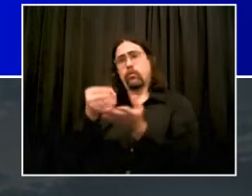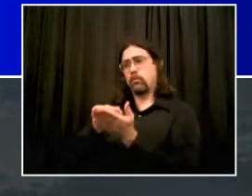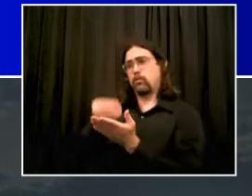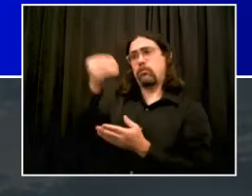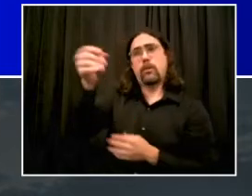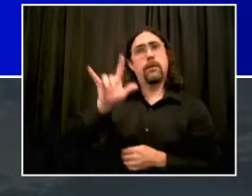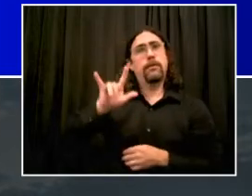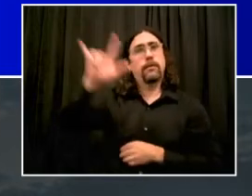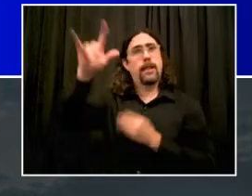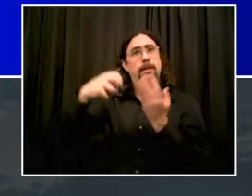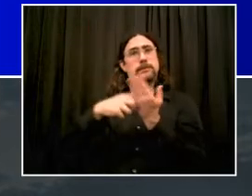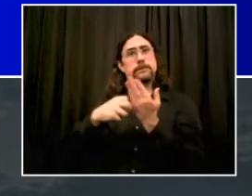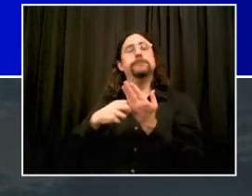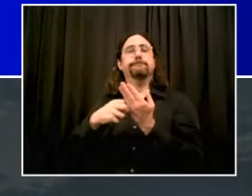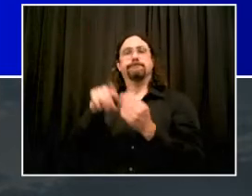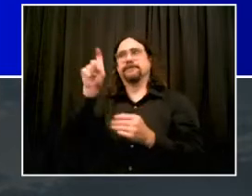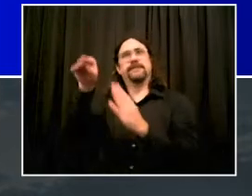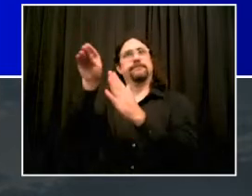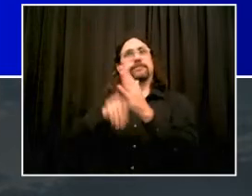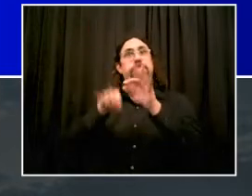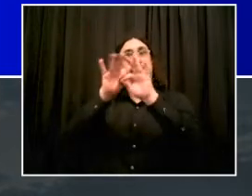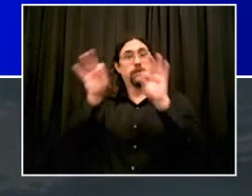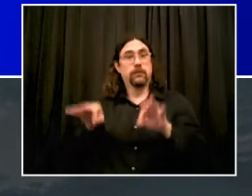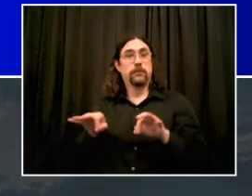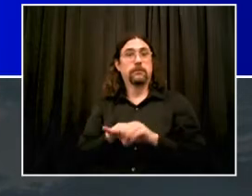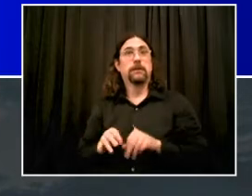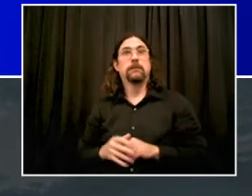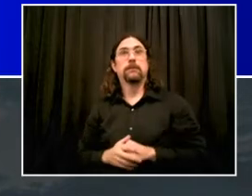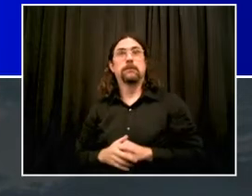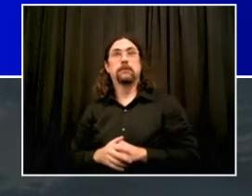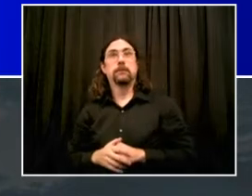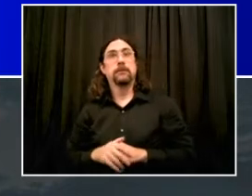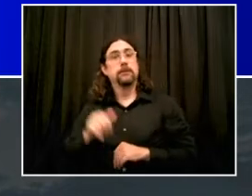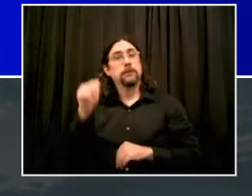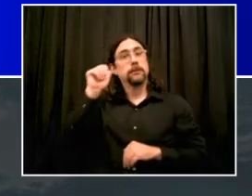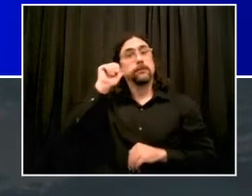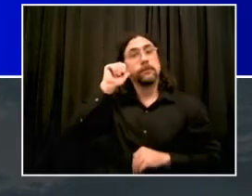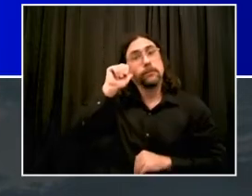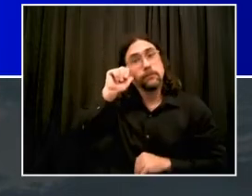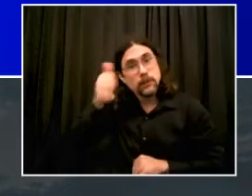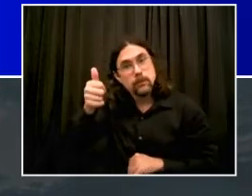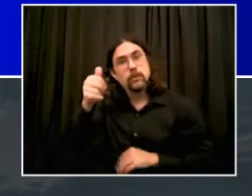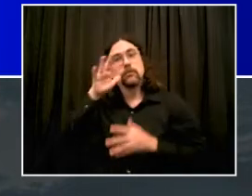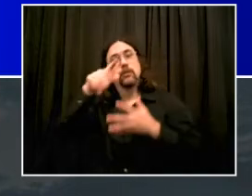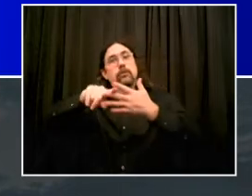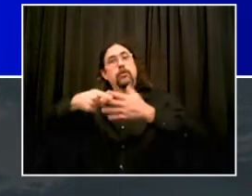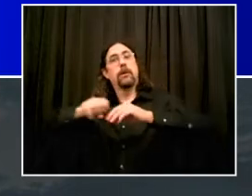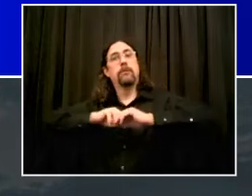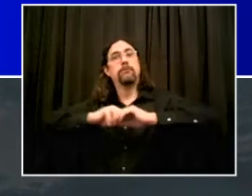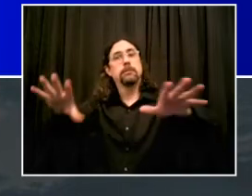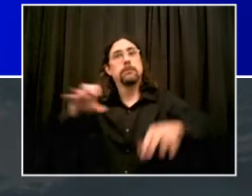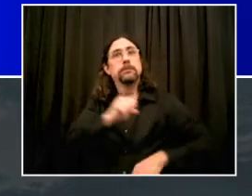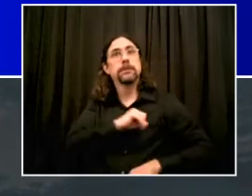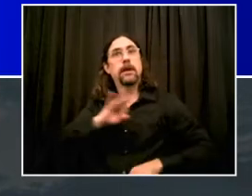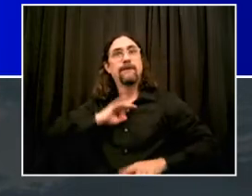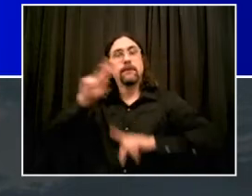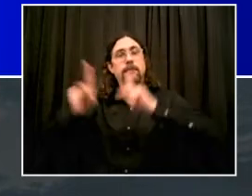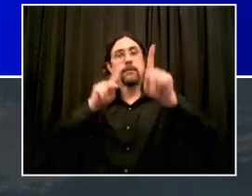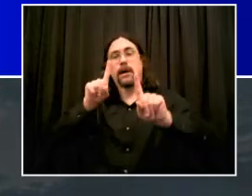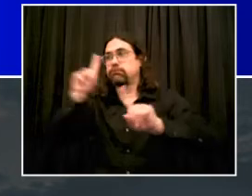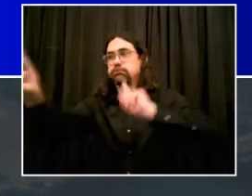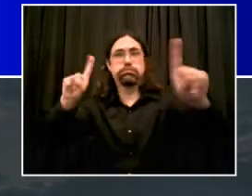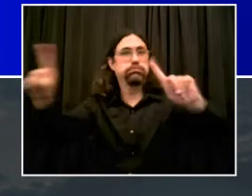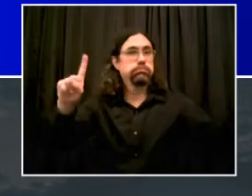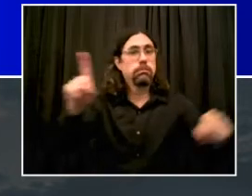period. We've made more than 86,000 phone calls to travelers coming into New York City from the designated